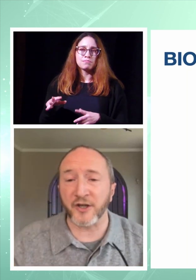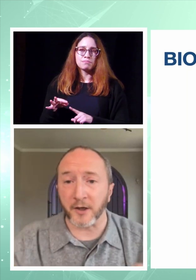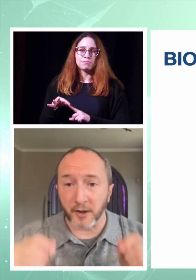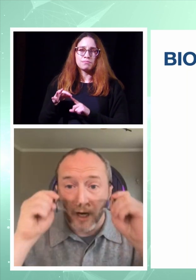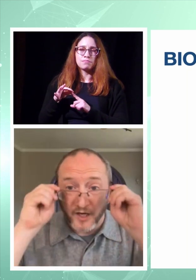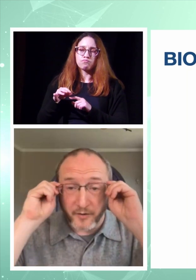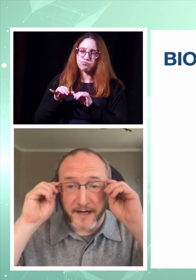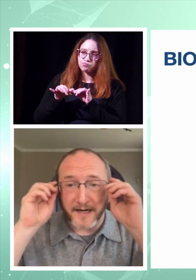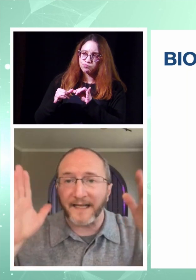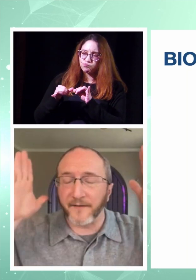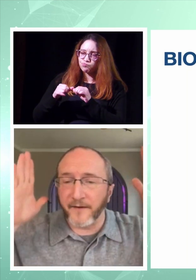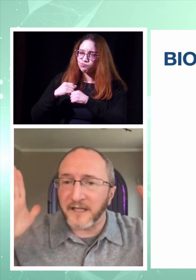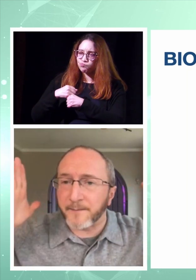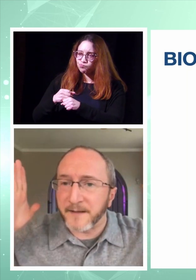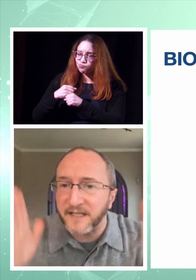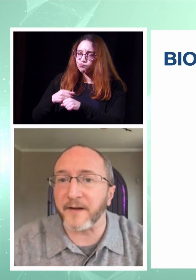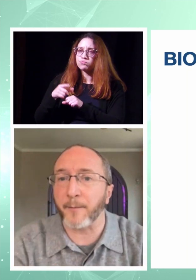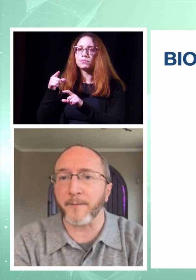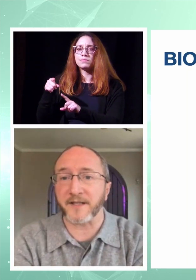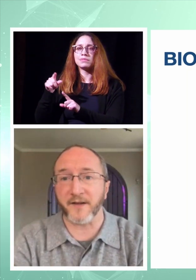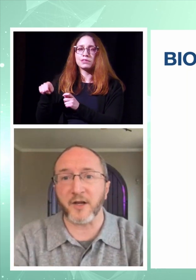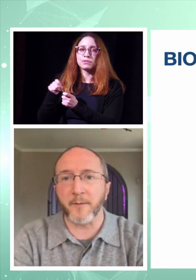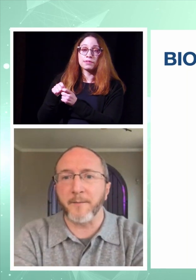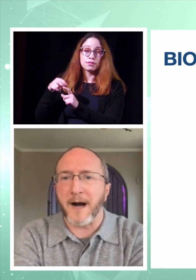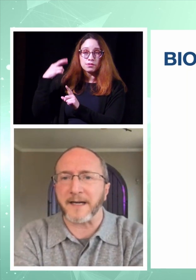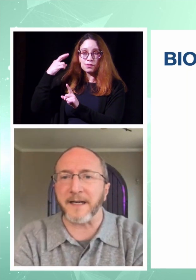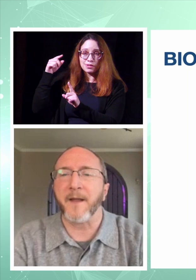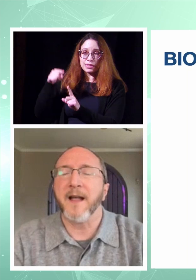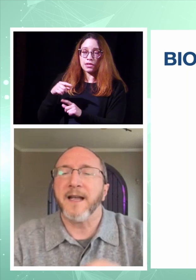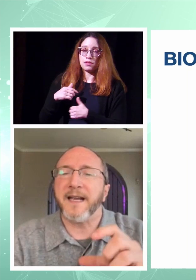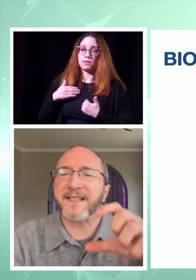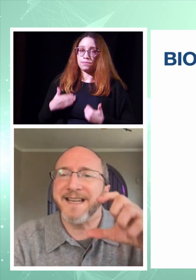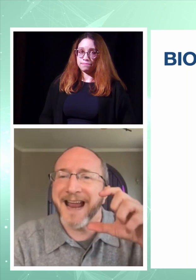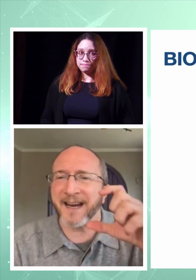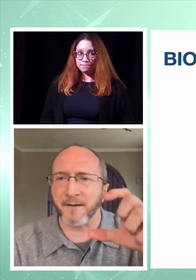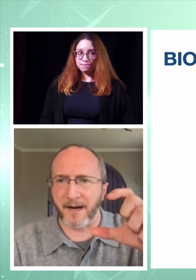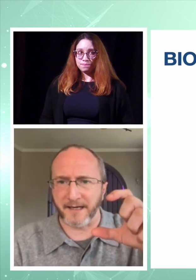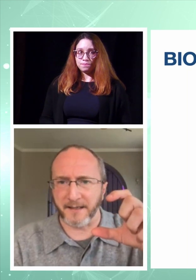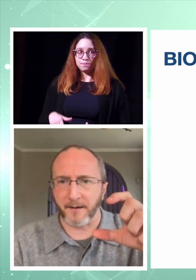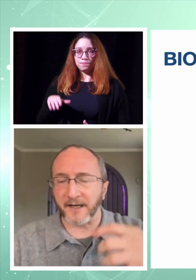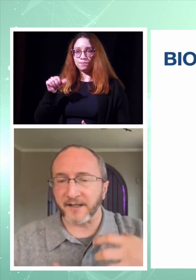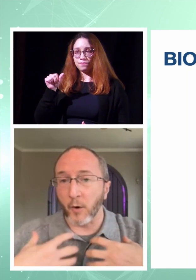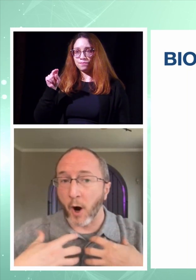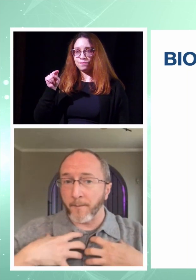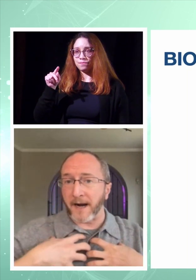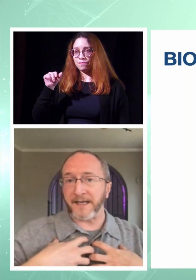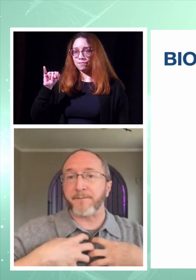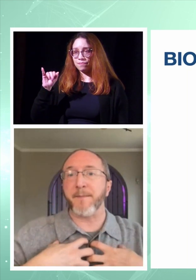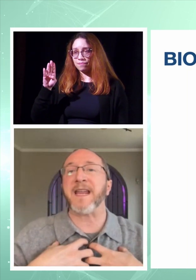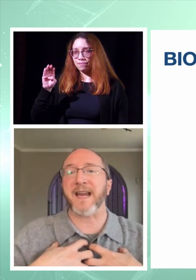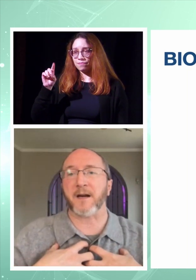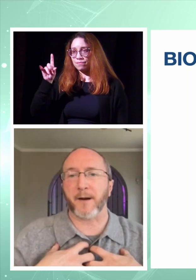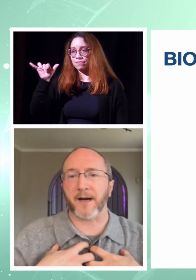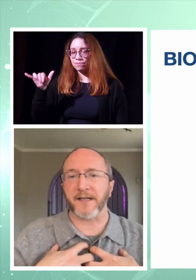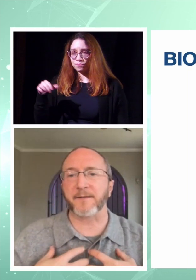specially engineered so that it has a very specific purpose in the human body. It's an antibody. All right. So our bodies make antibodies,